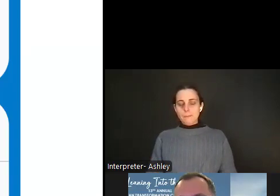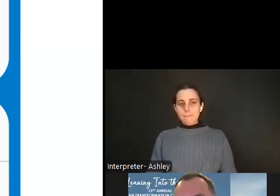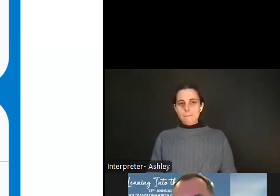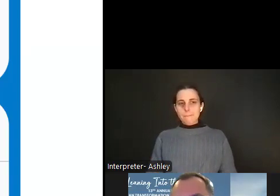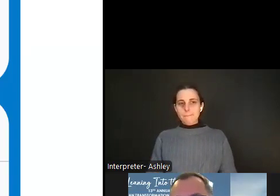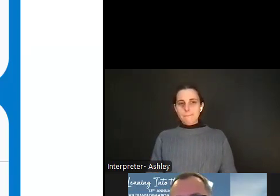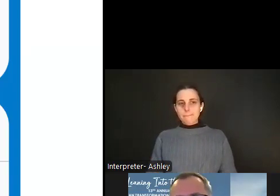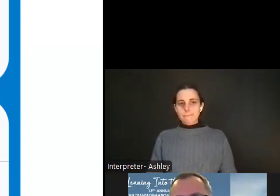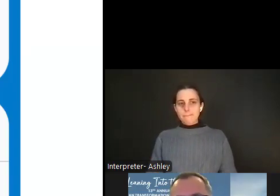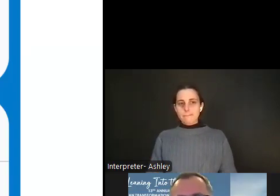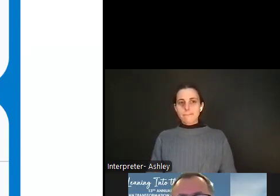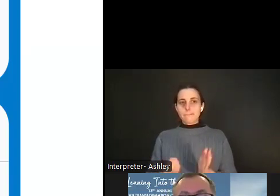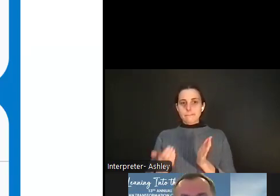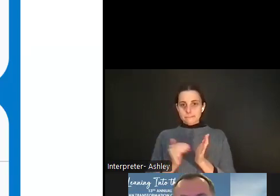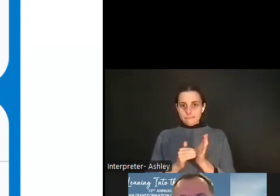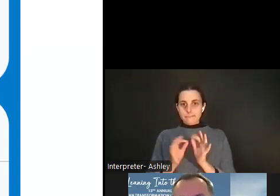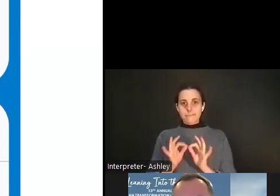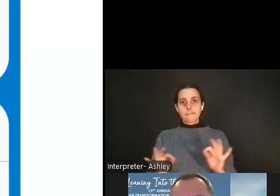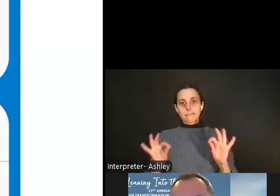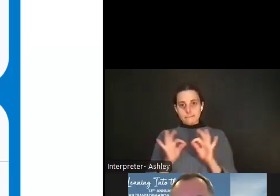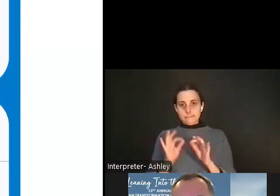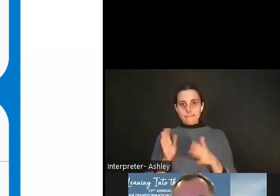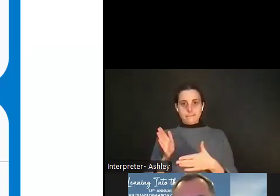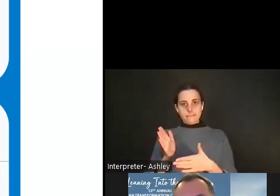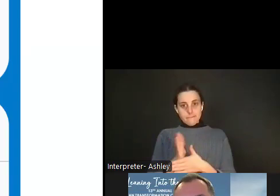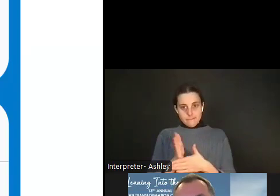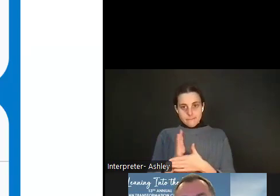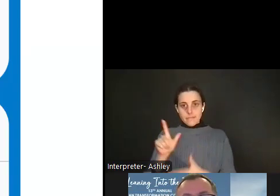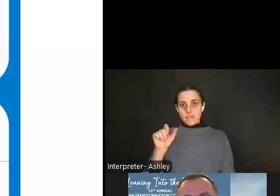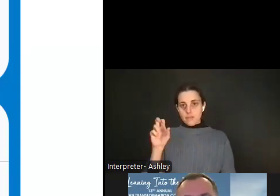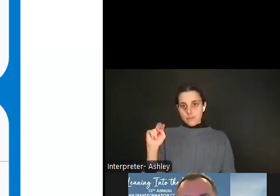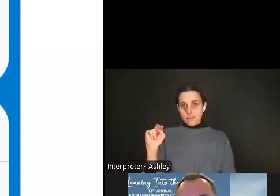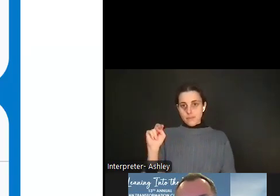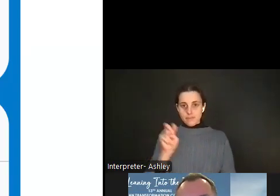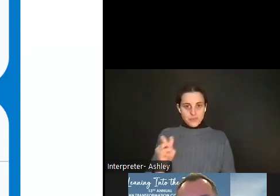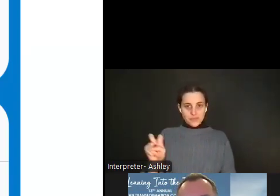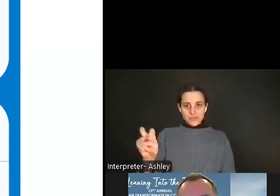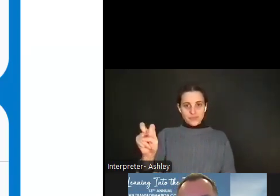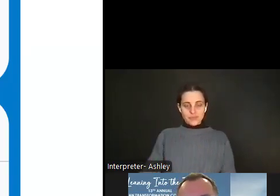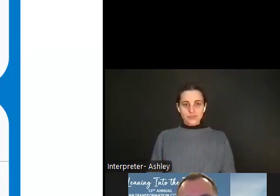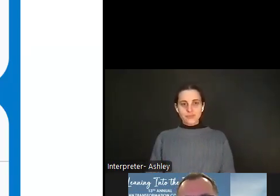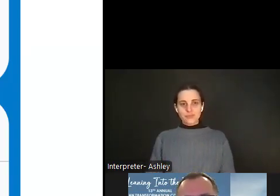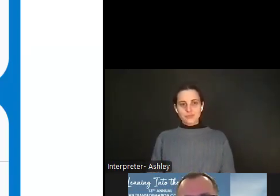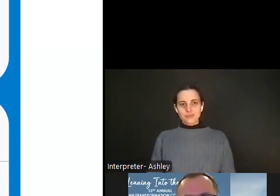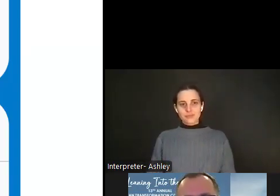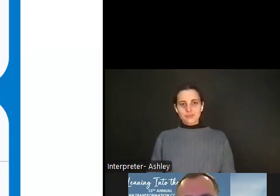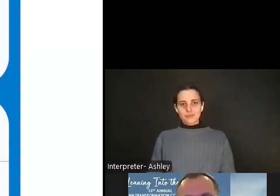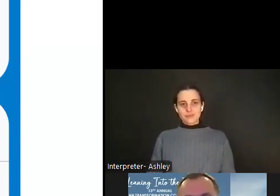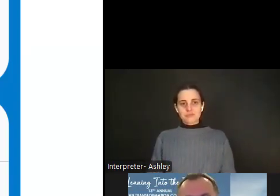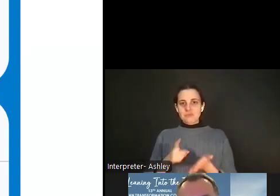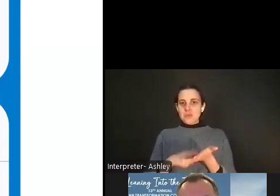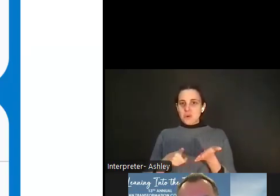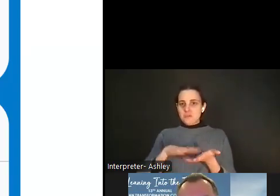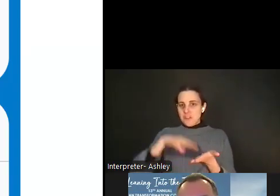continuously improve our sharing of our Lean journey And what we've learned, if you can write in